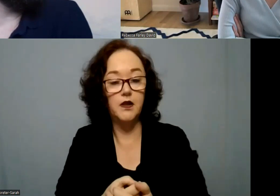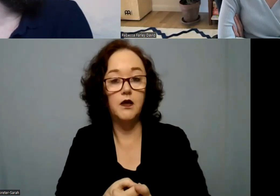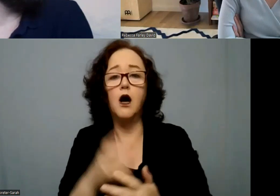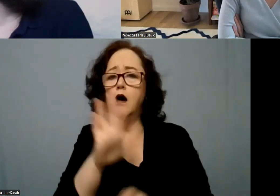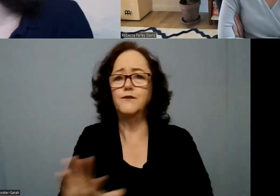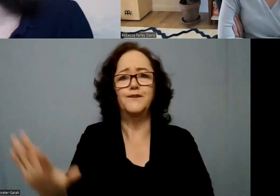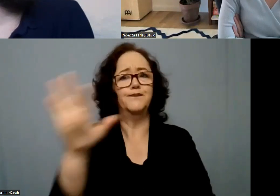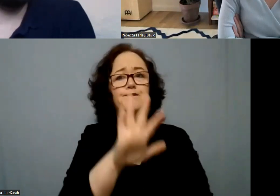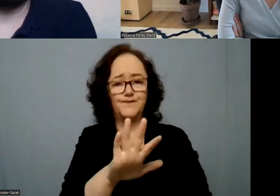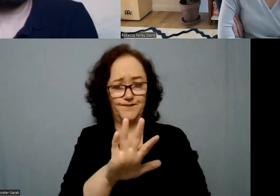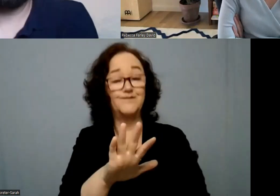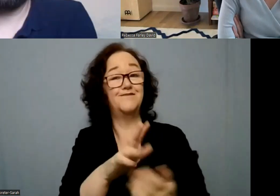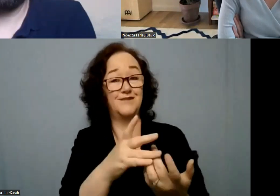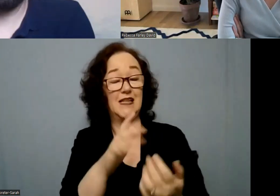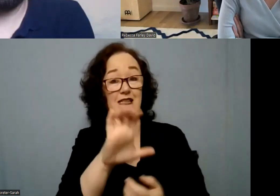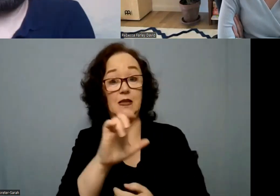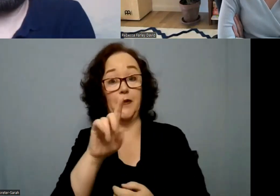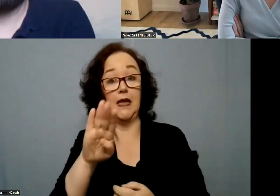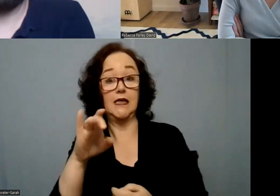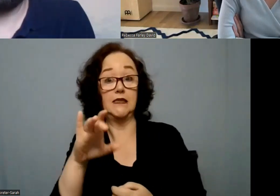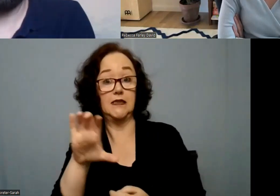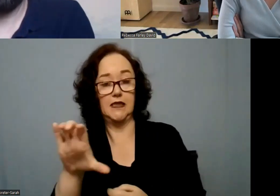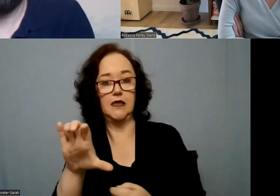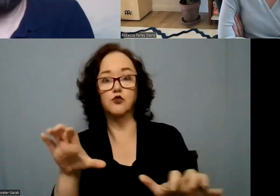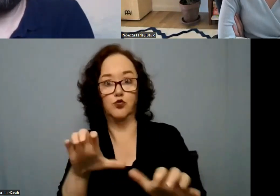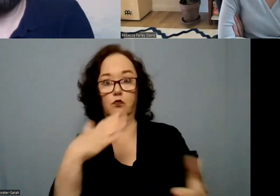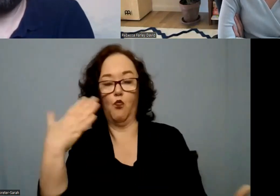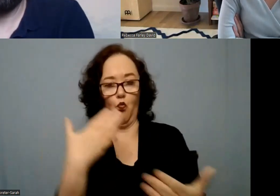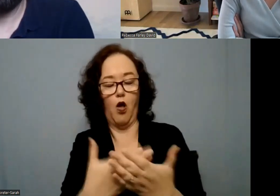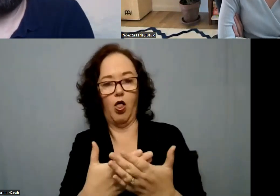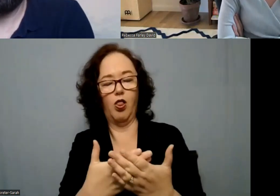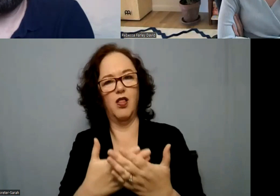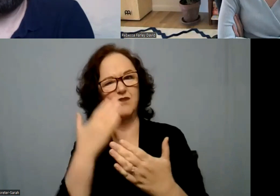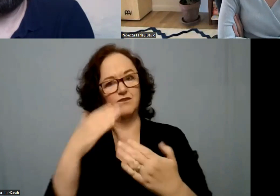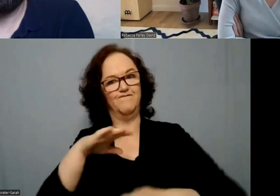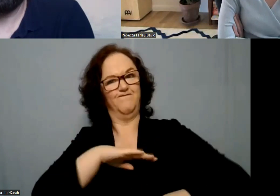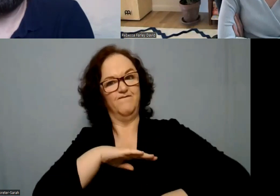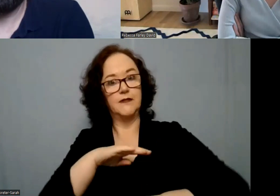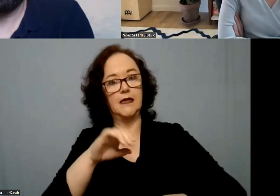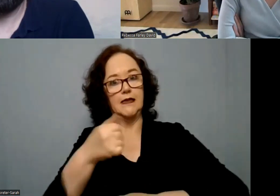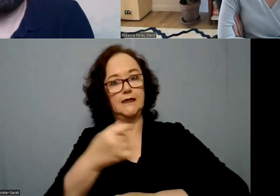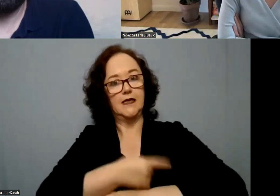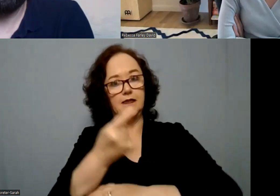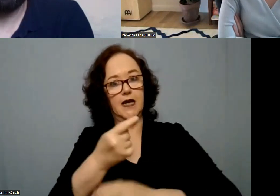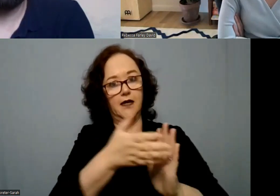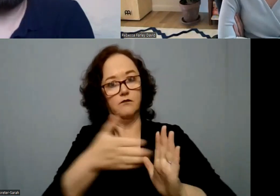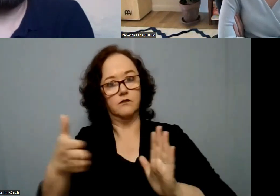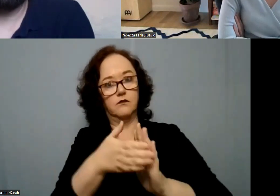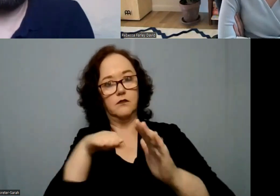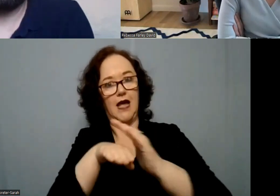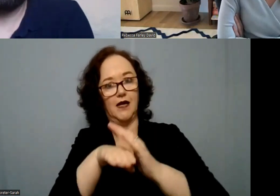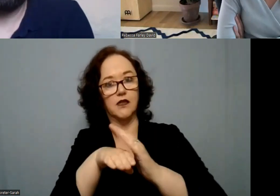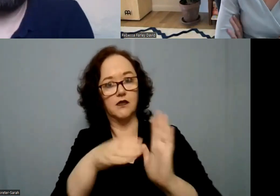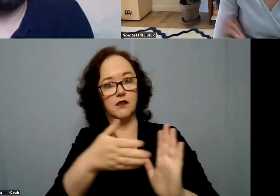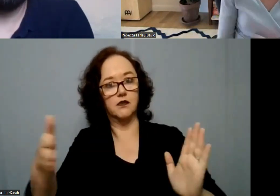board, CCBHCs are really doing well at meeting that 10-day access timeframe. Although, of course, there is no